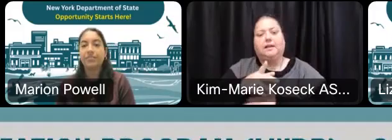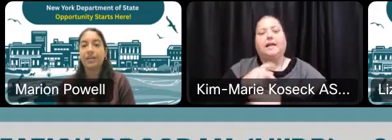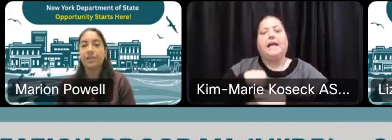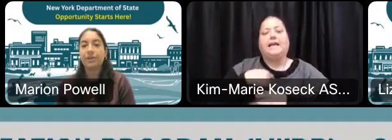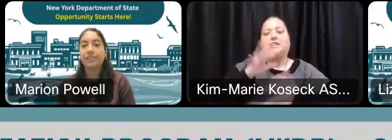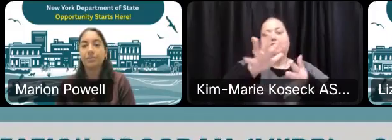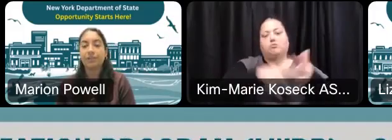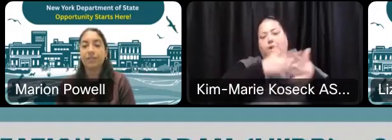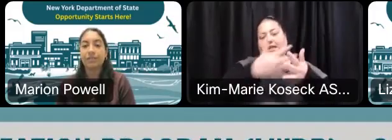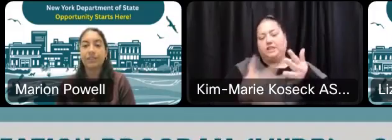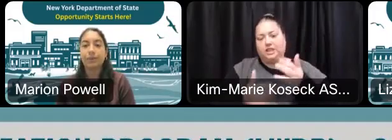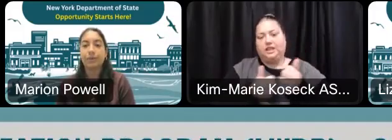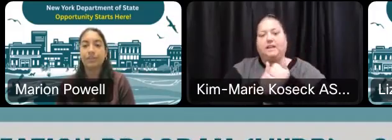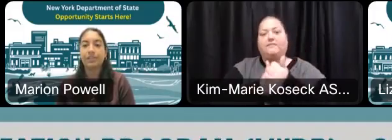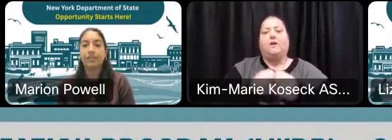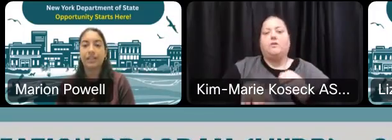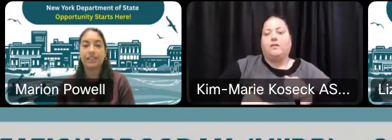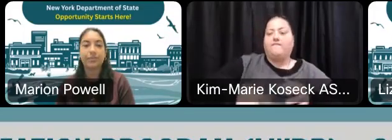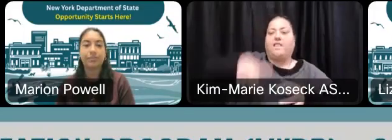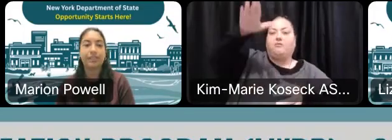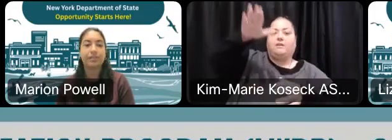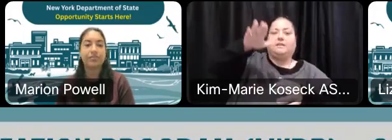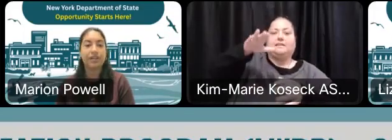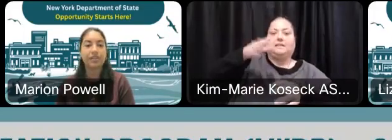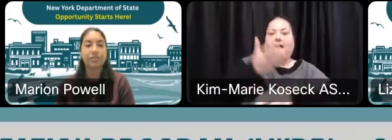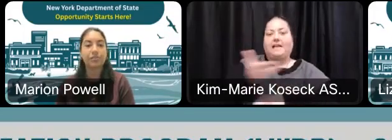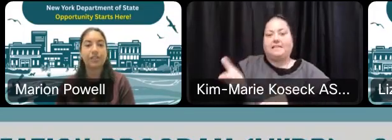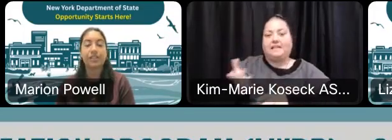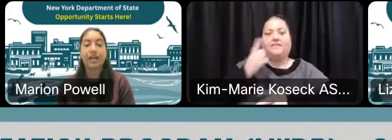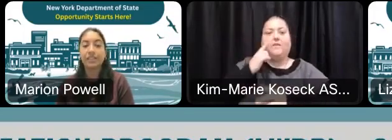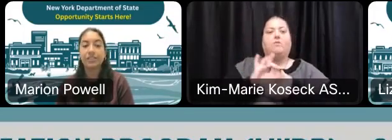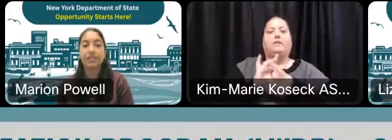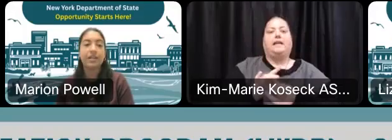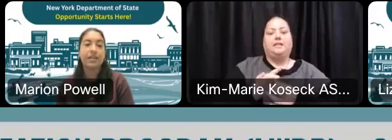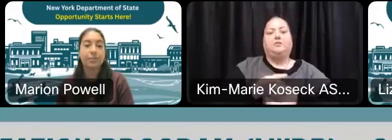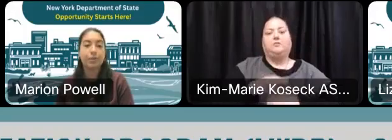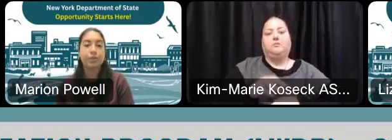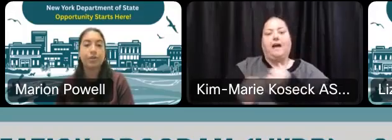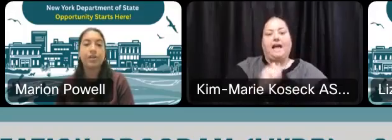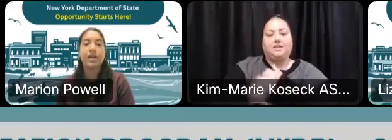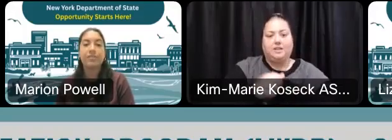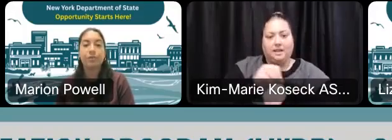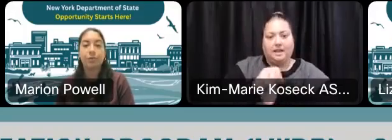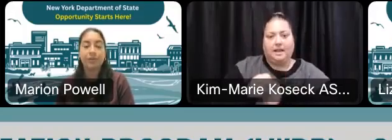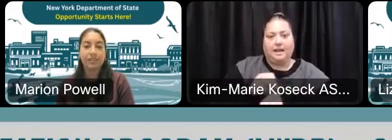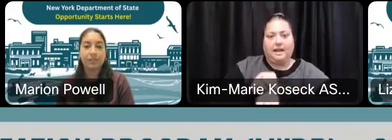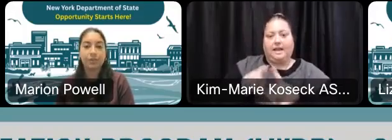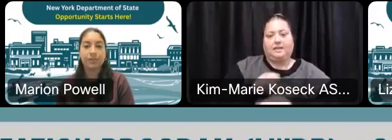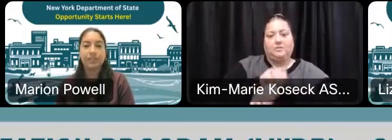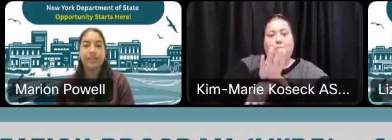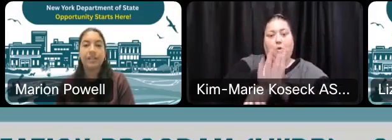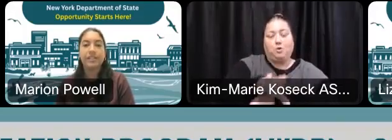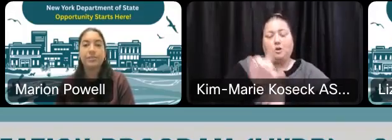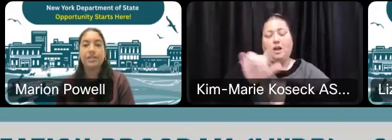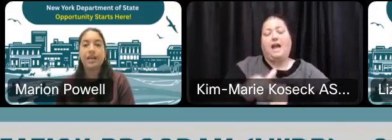and evaluates the flood risk posed to assets based on factors related to hazard, exposure, and vulnerability scores.